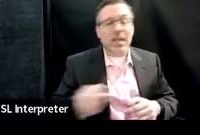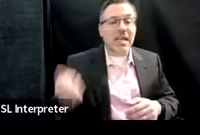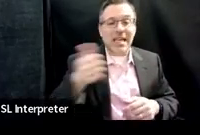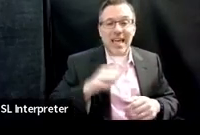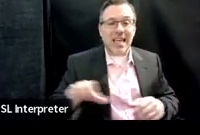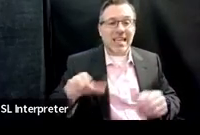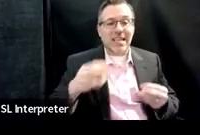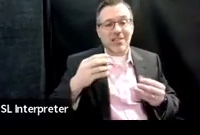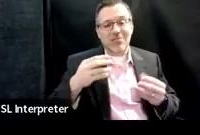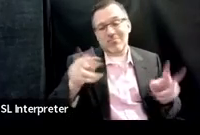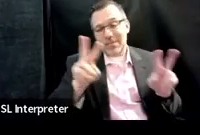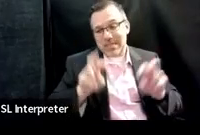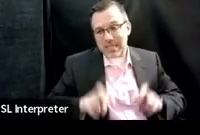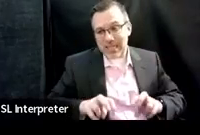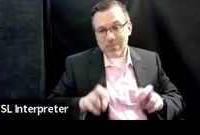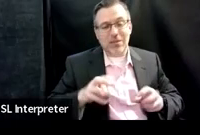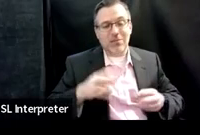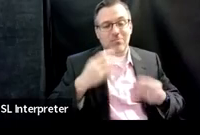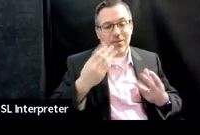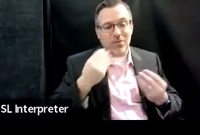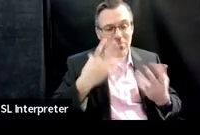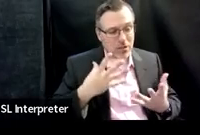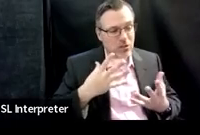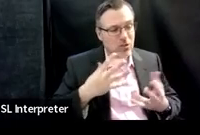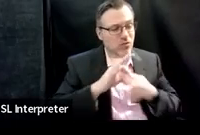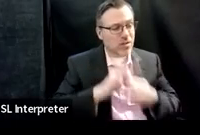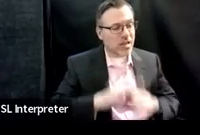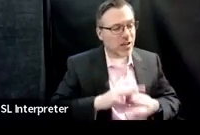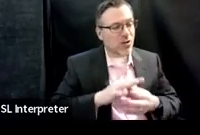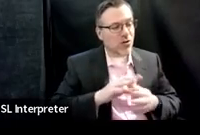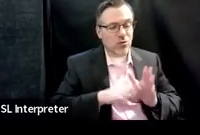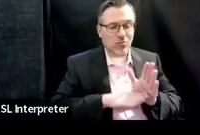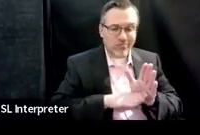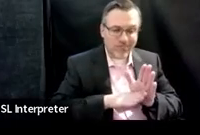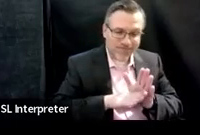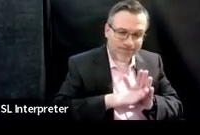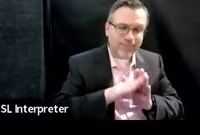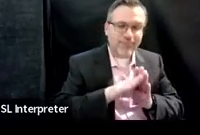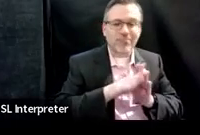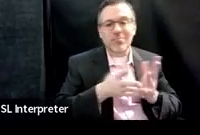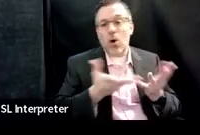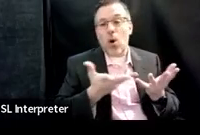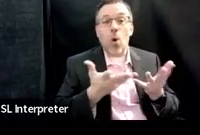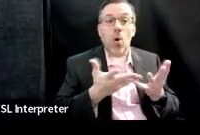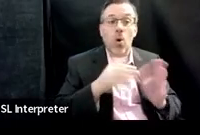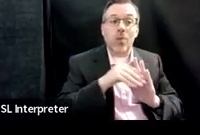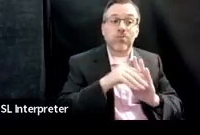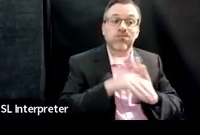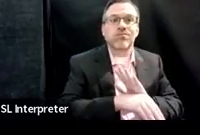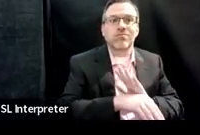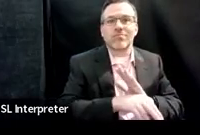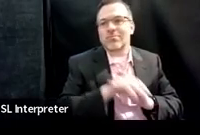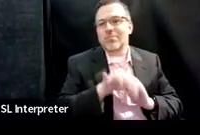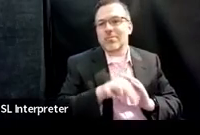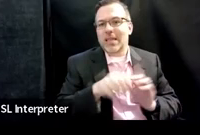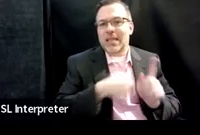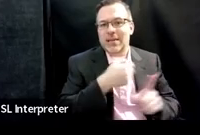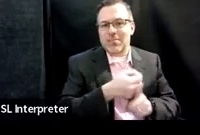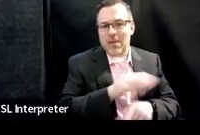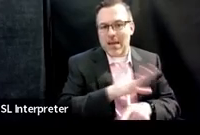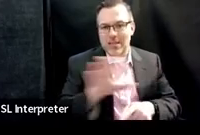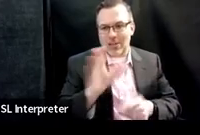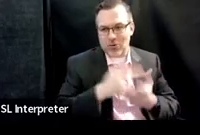team members are sharing about the progress of the child that affects their programming. You also want to